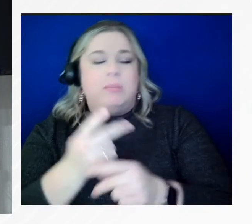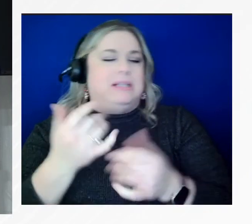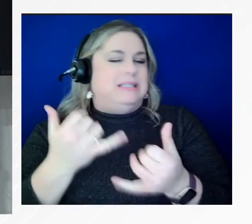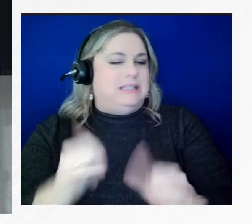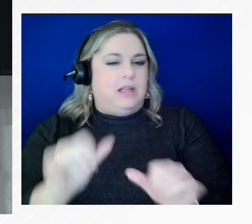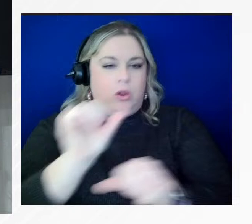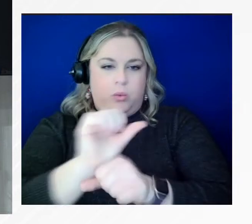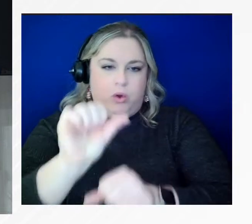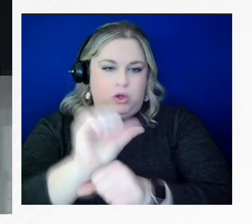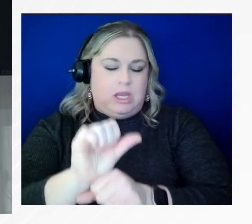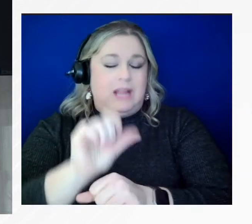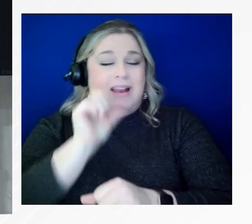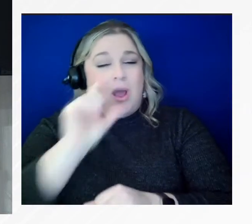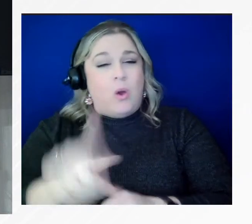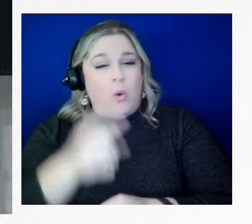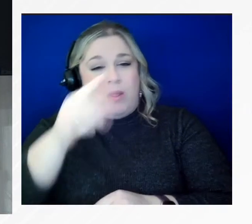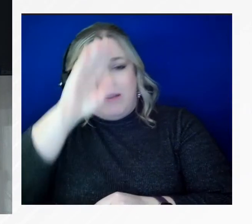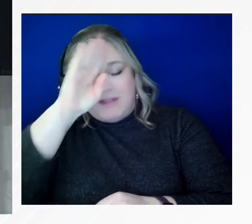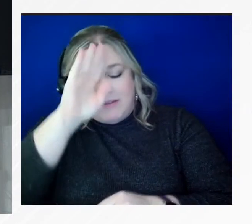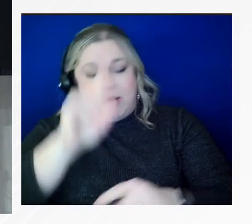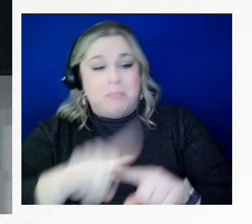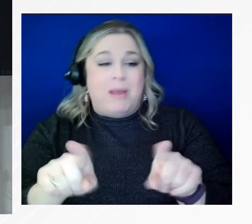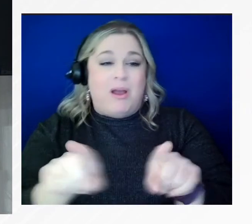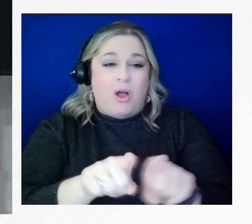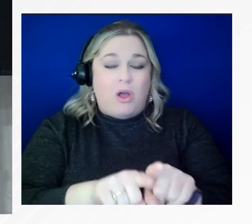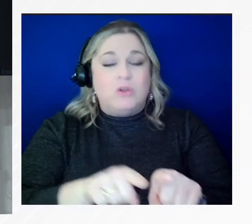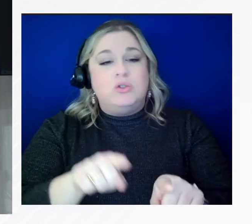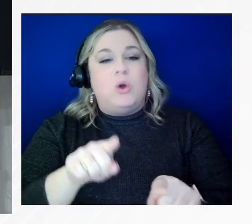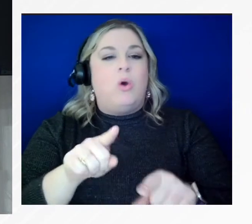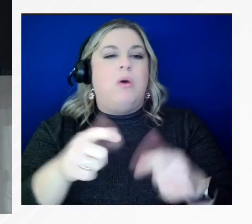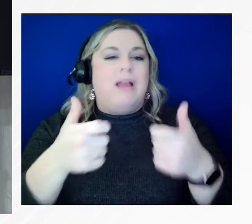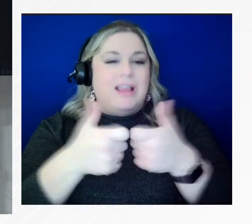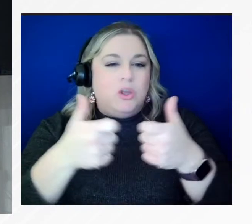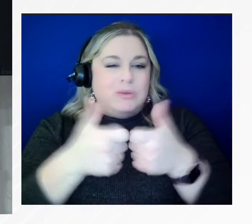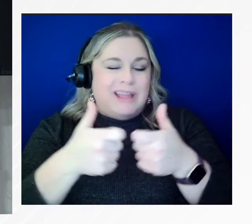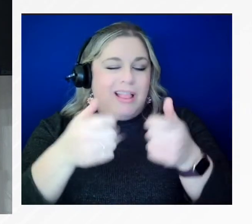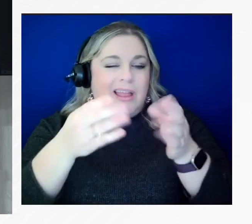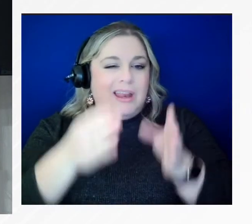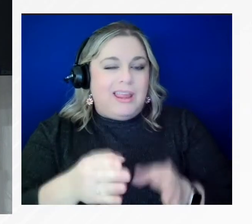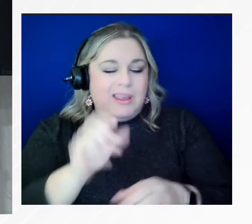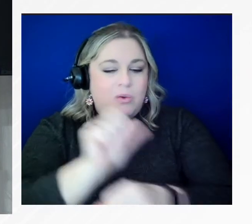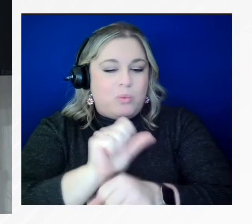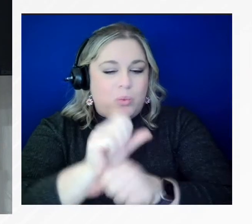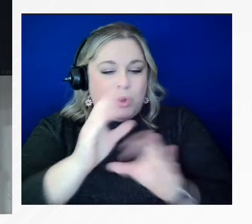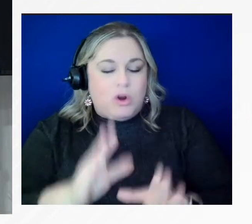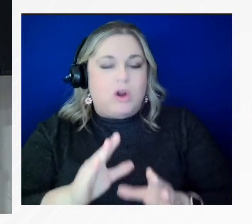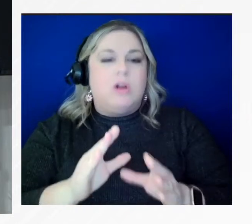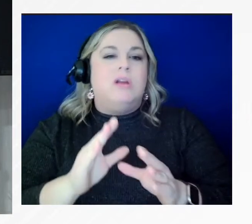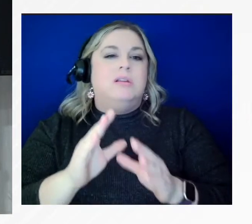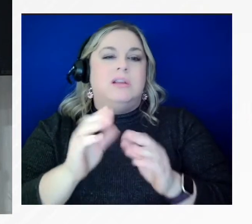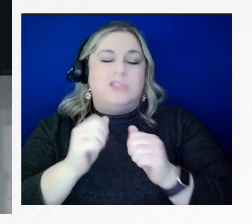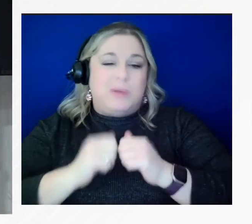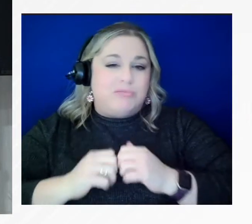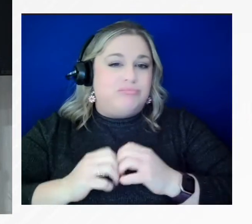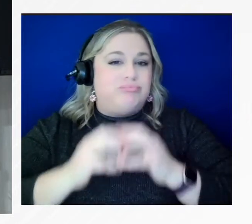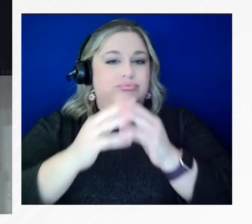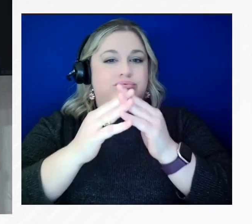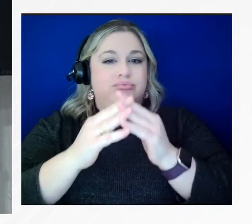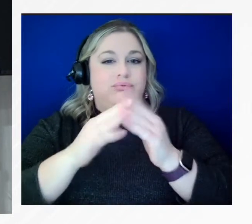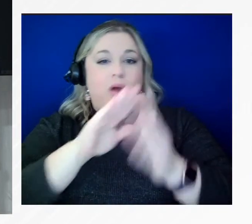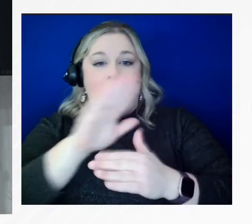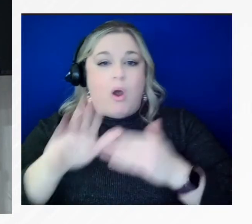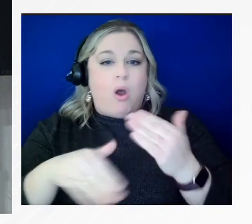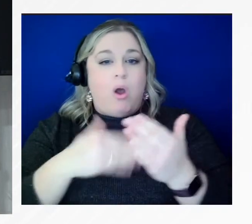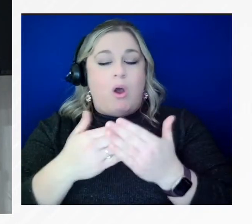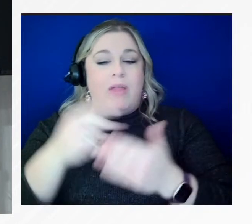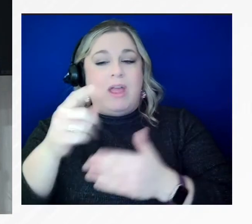first responders, but also utility workers, to continue to restore infrastructure back to the communities. So please be safe